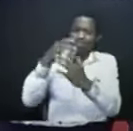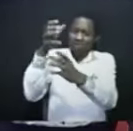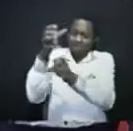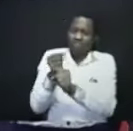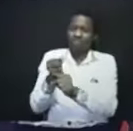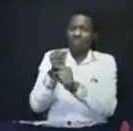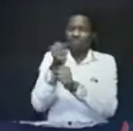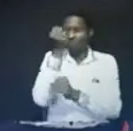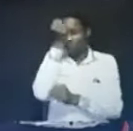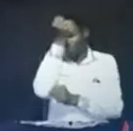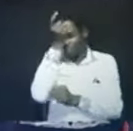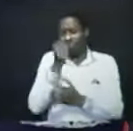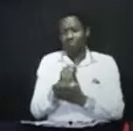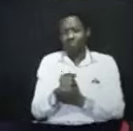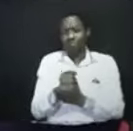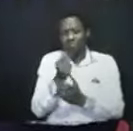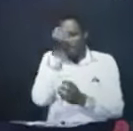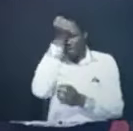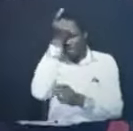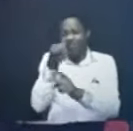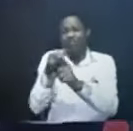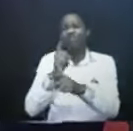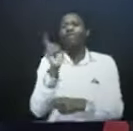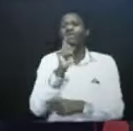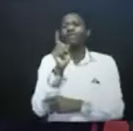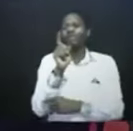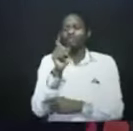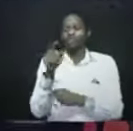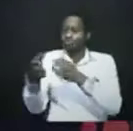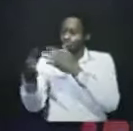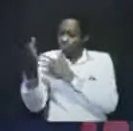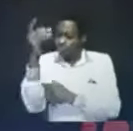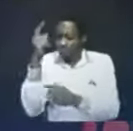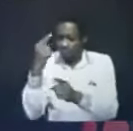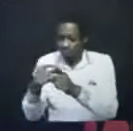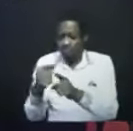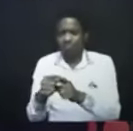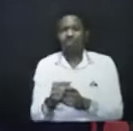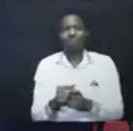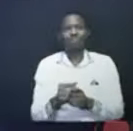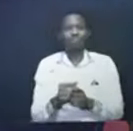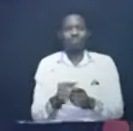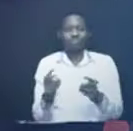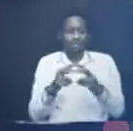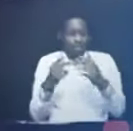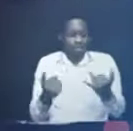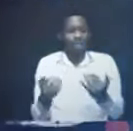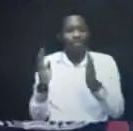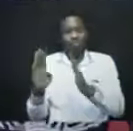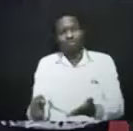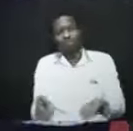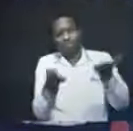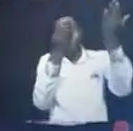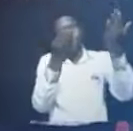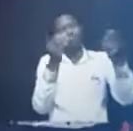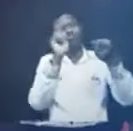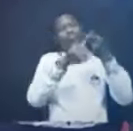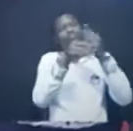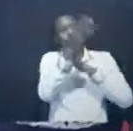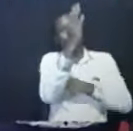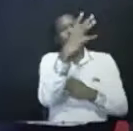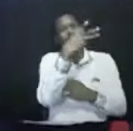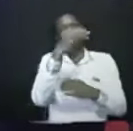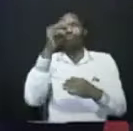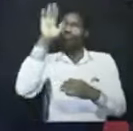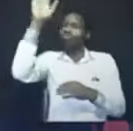understanding. Understanding from the word of God. Now I commit you to God and to the word